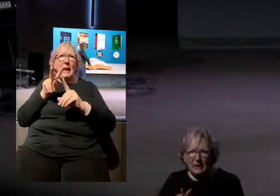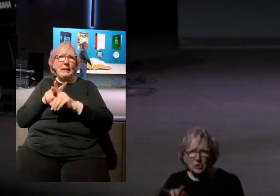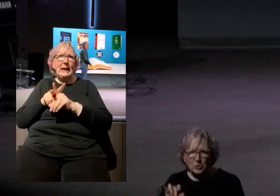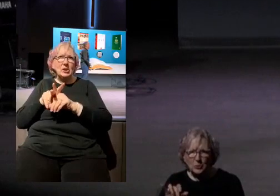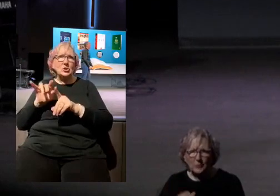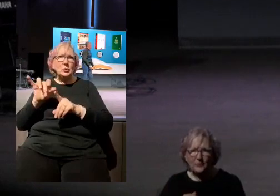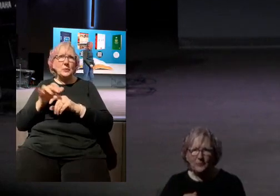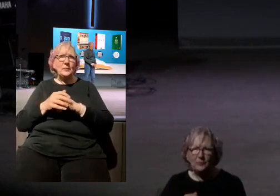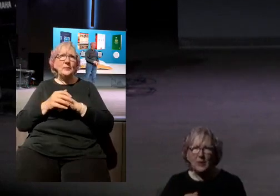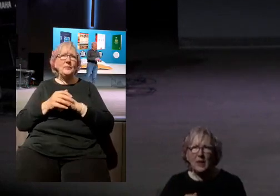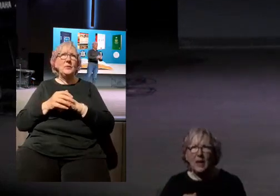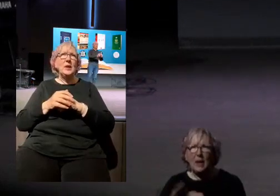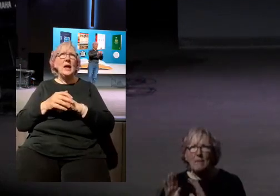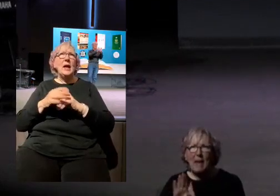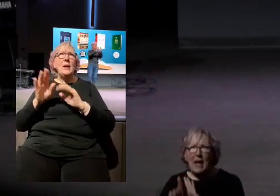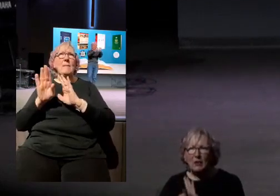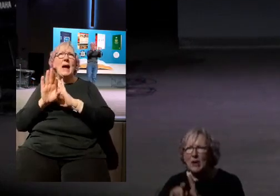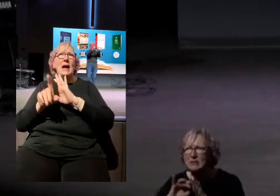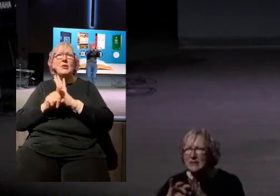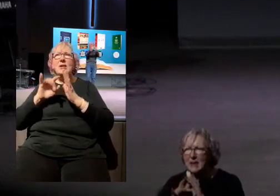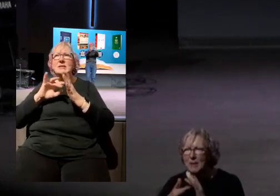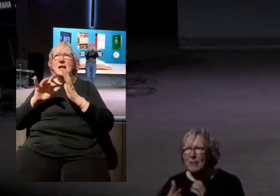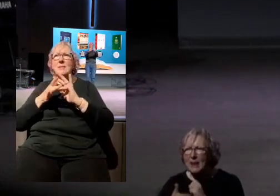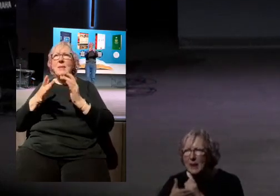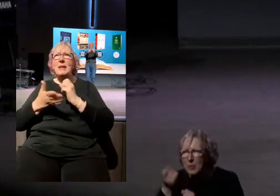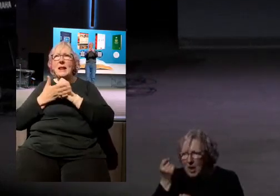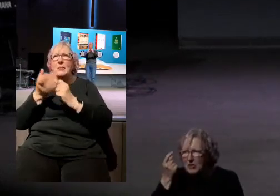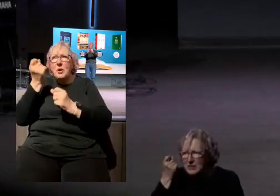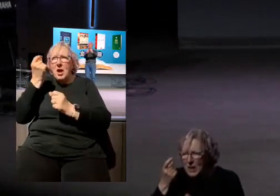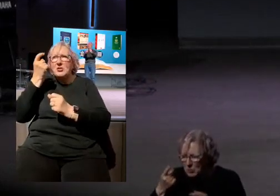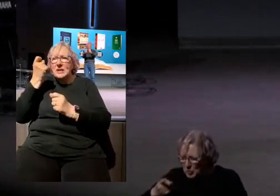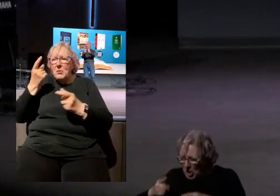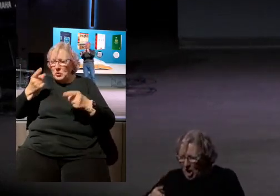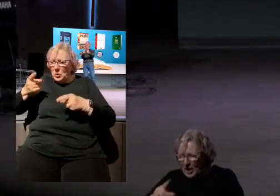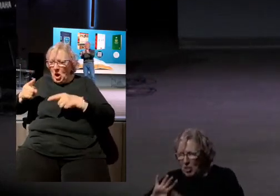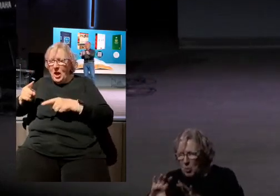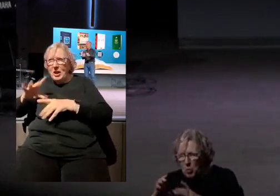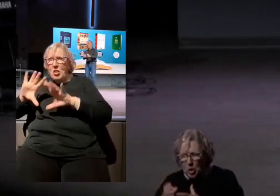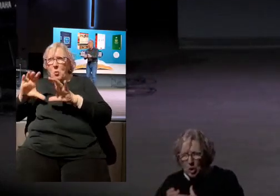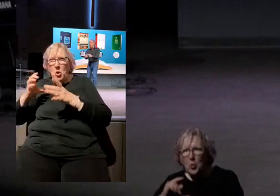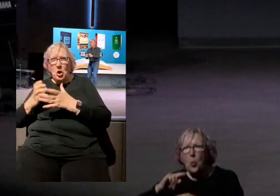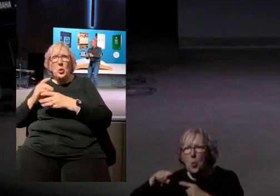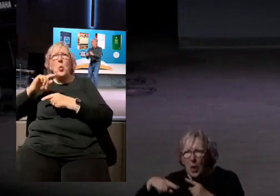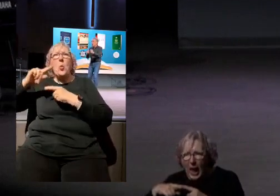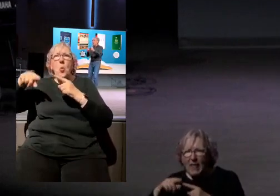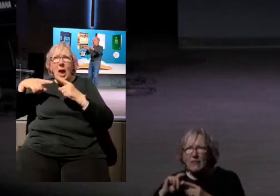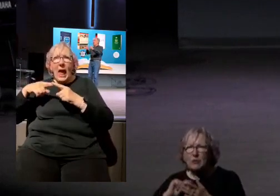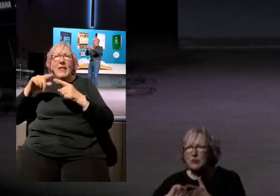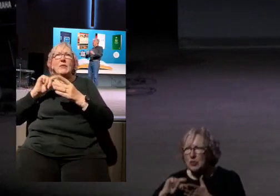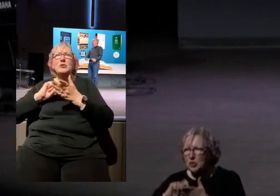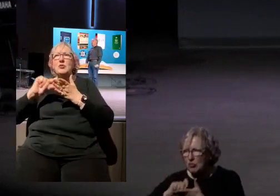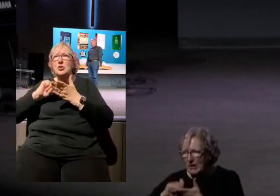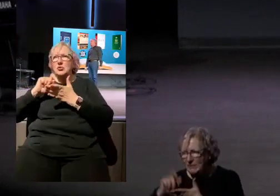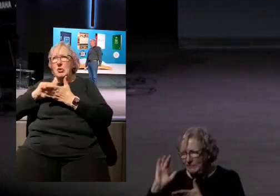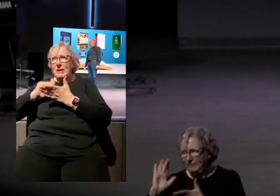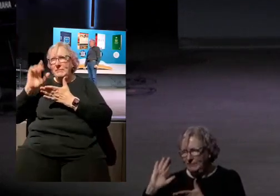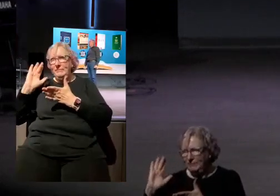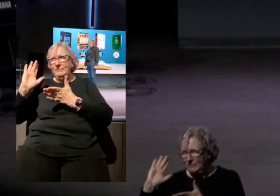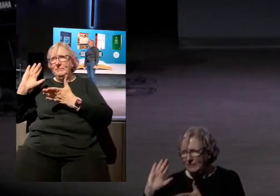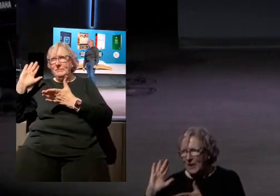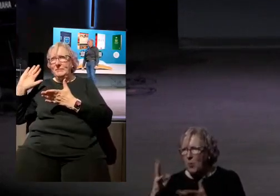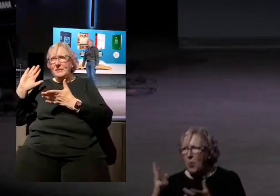Study Bible helps you to understand what's going on in the world at the time that these Bible verses were written, and why they were written, to what they were